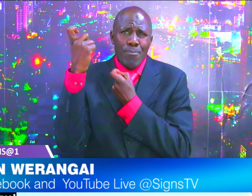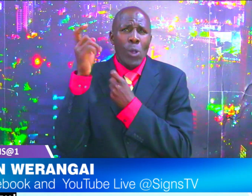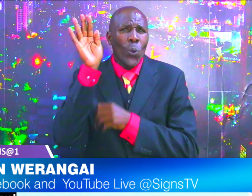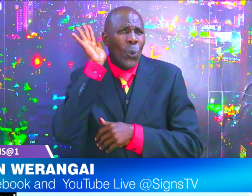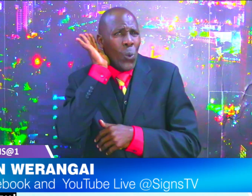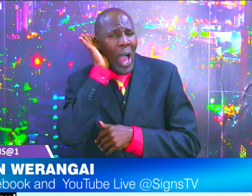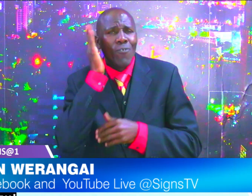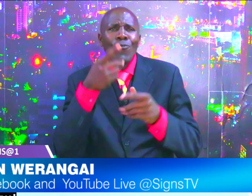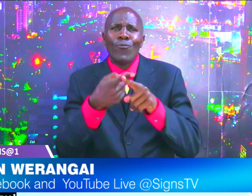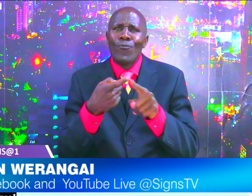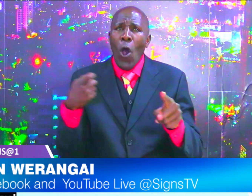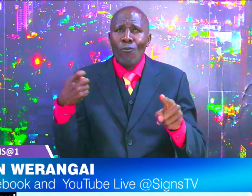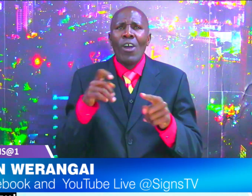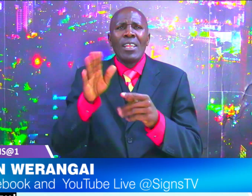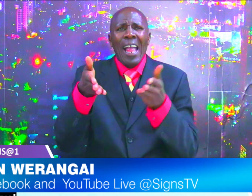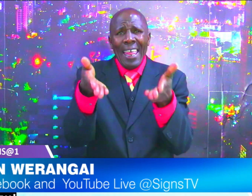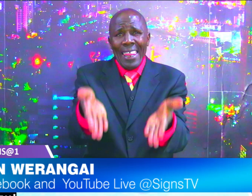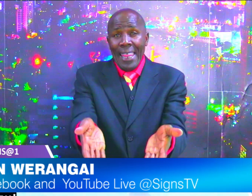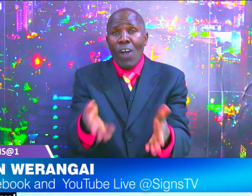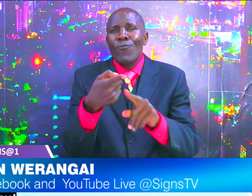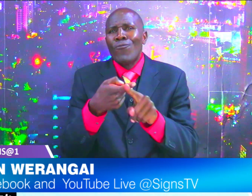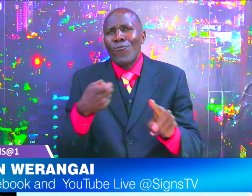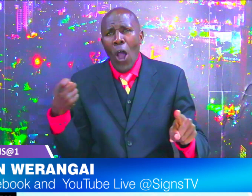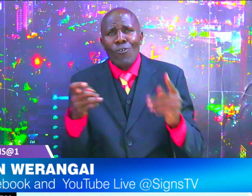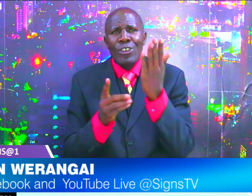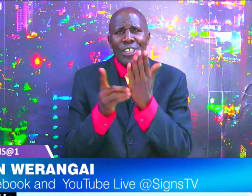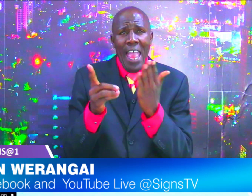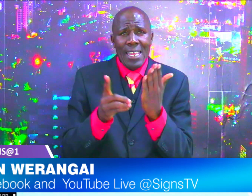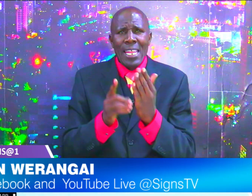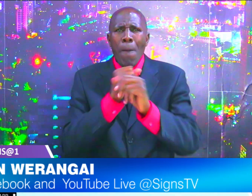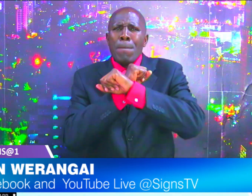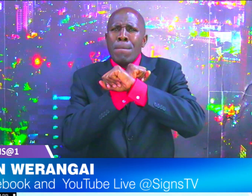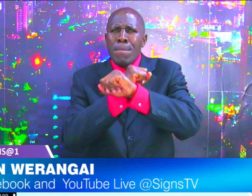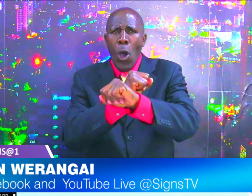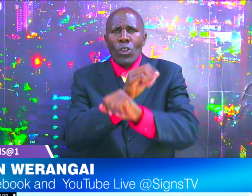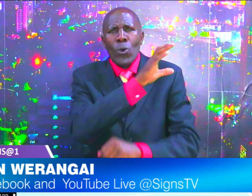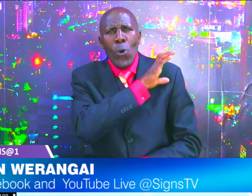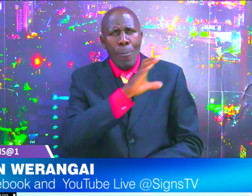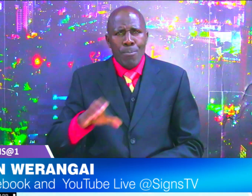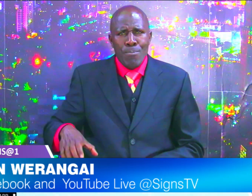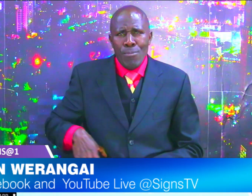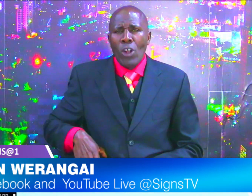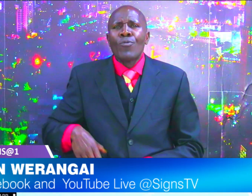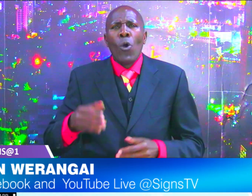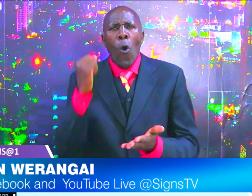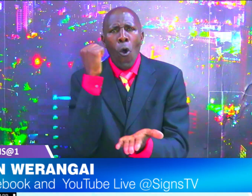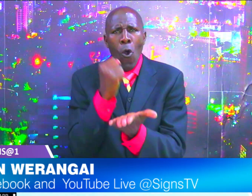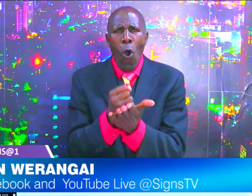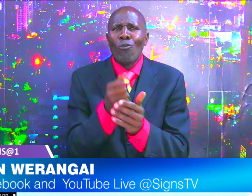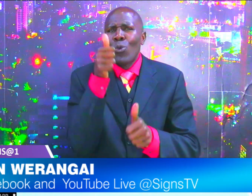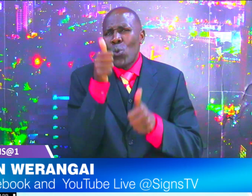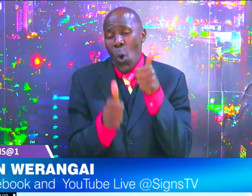is expected to hear from representatives from the Data Protection Commissioner's